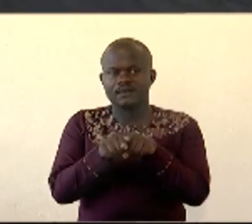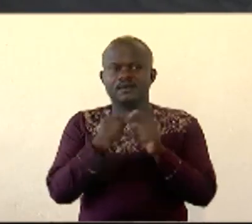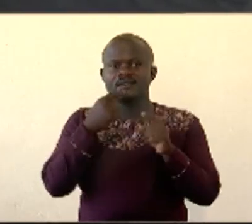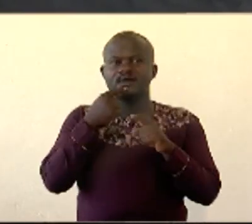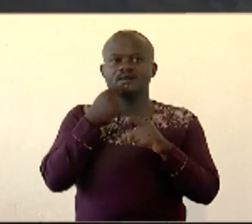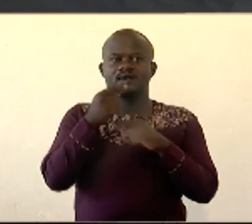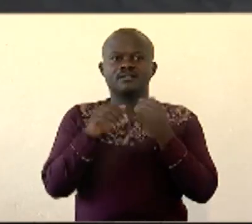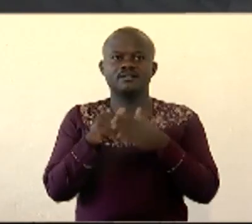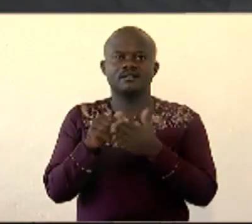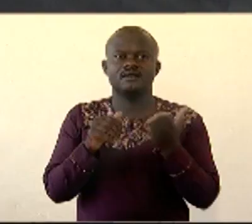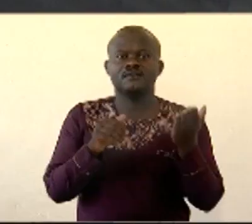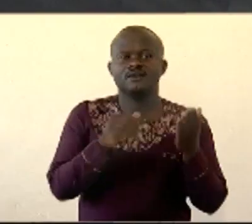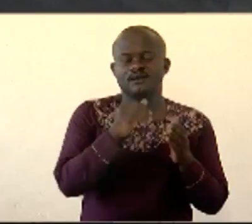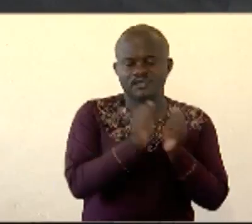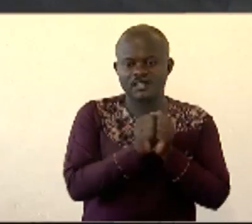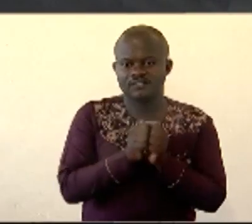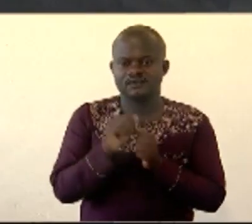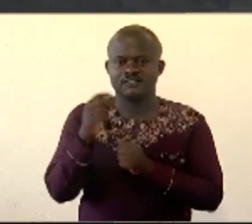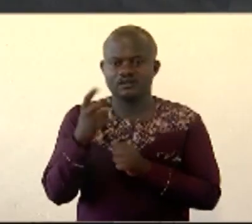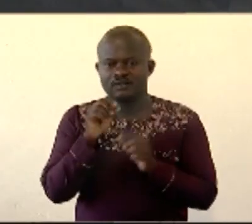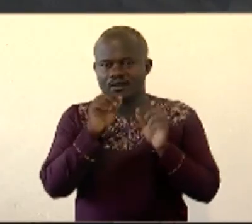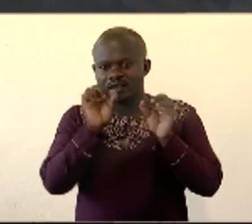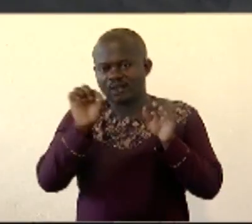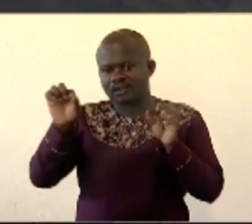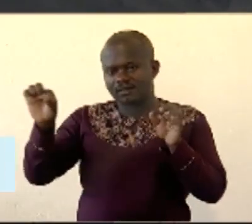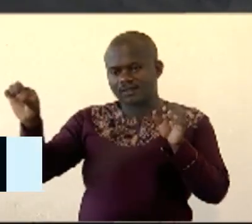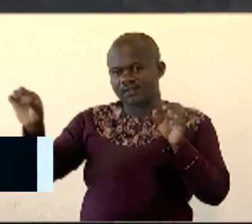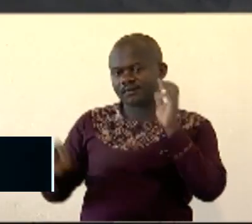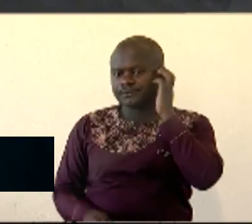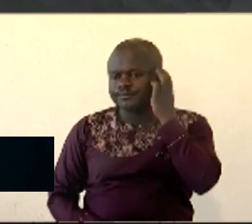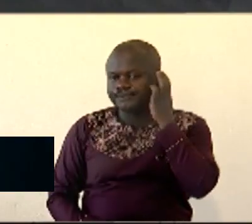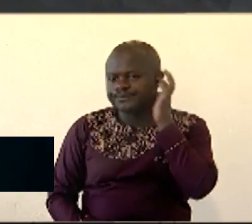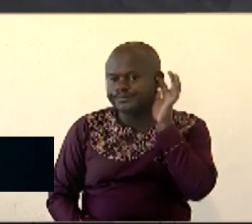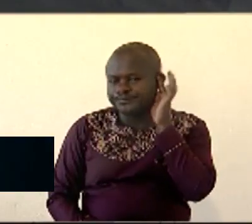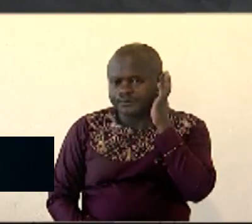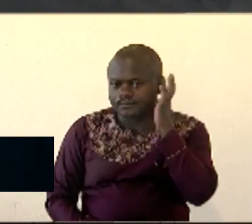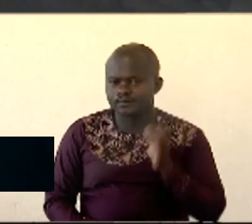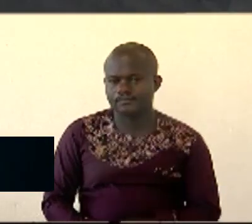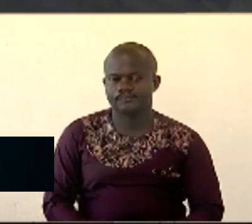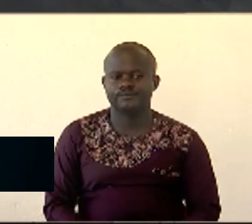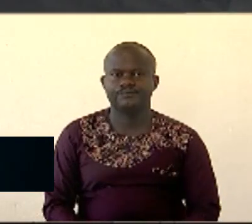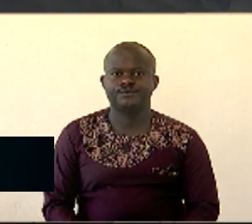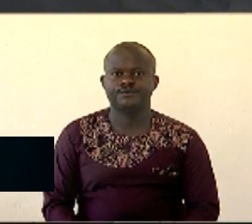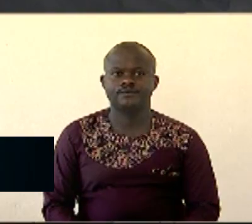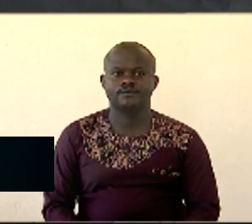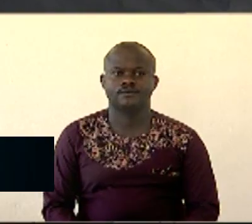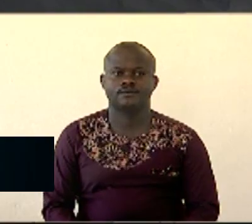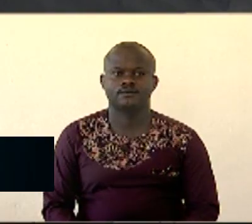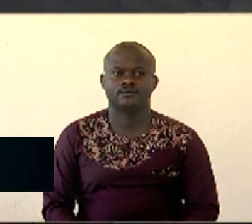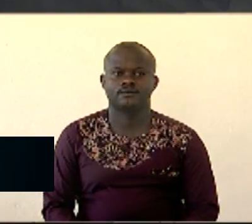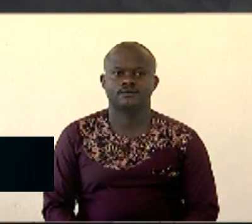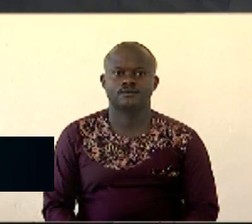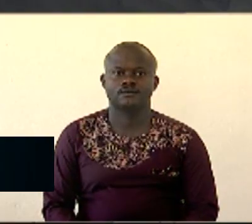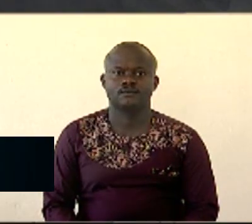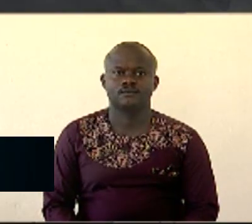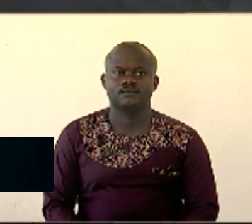10, this is 20, this is 30, this is 40, this is 50, and